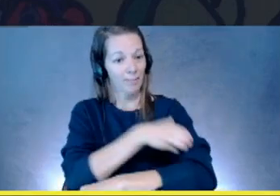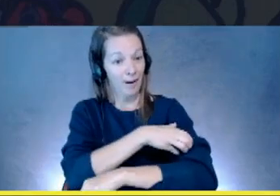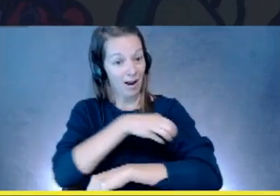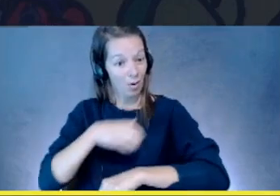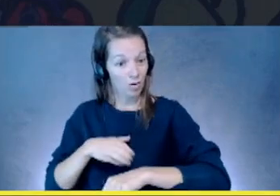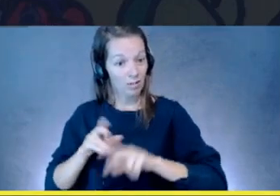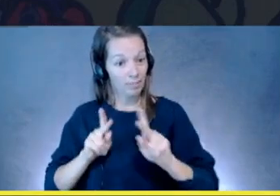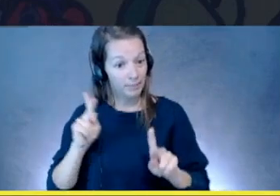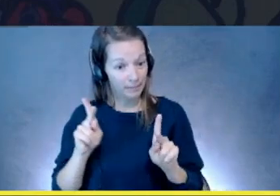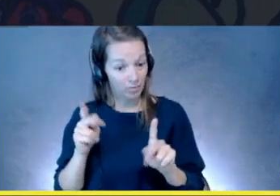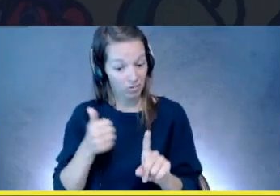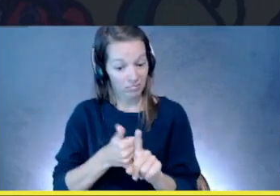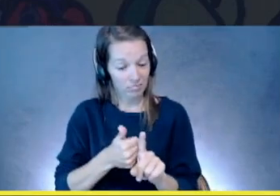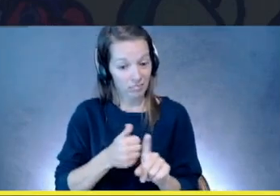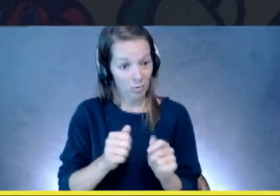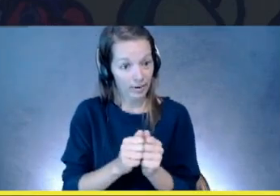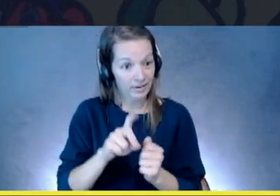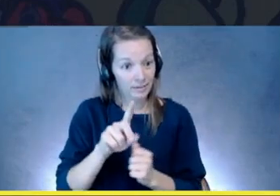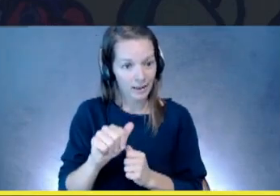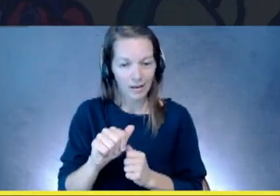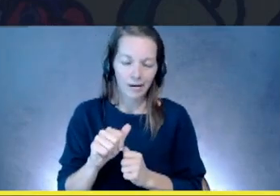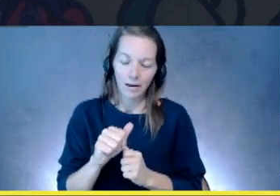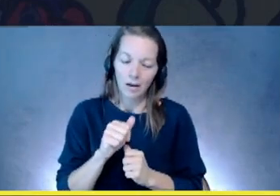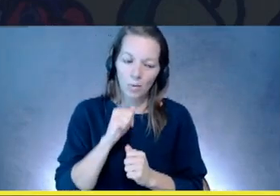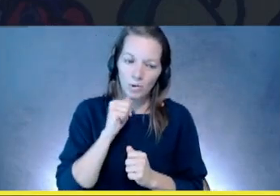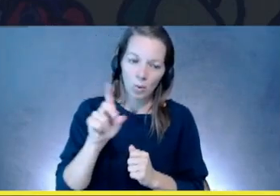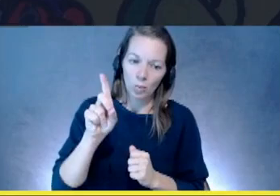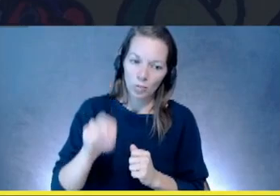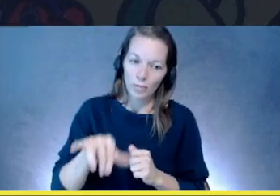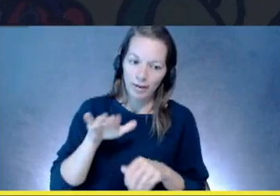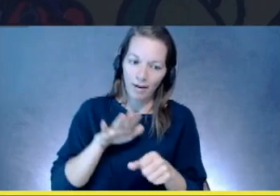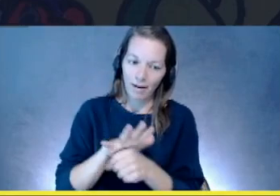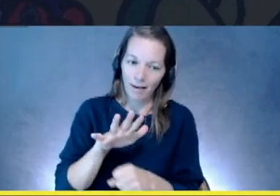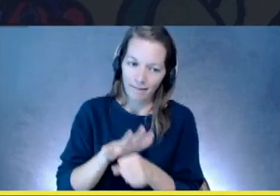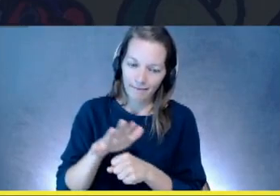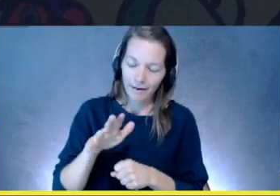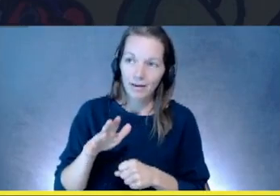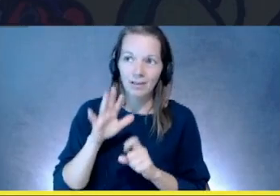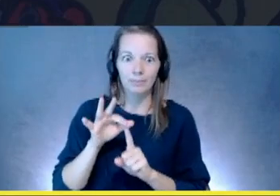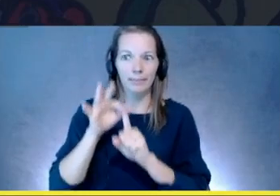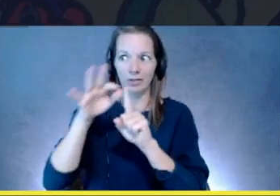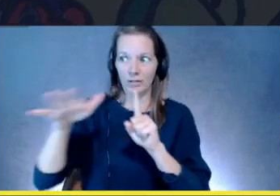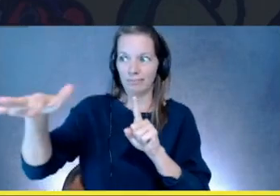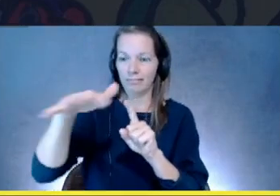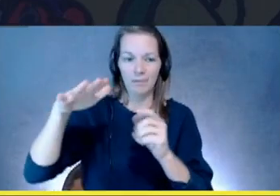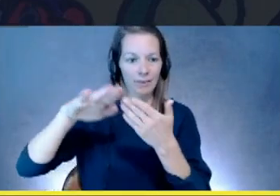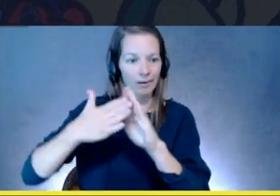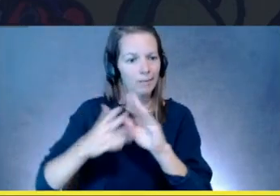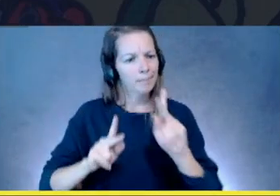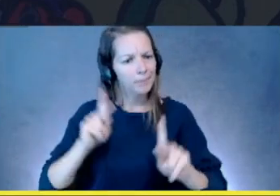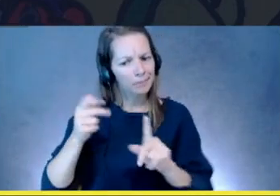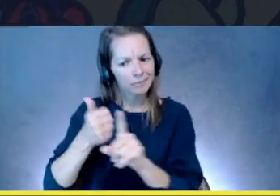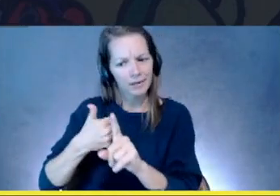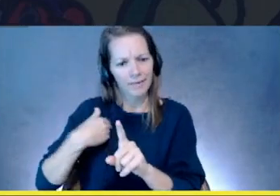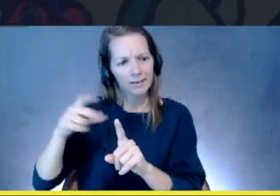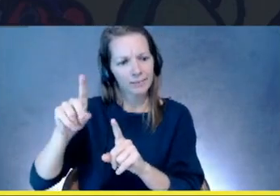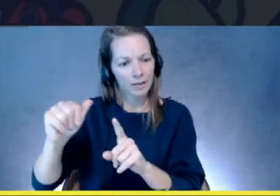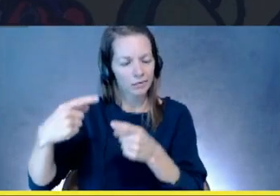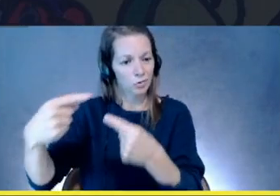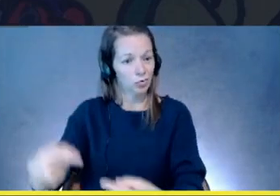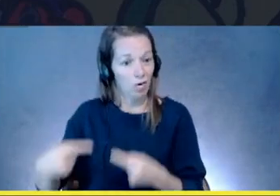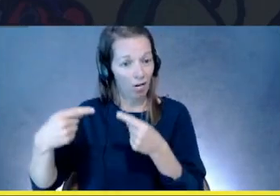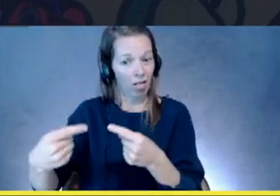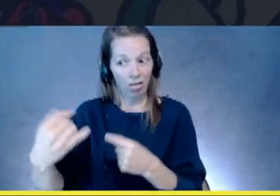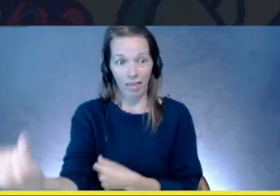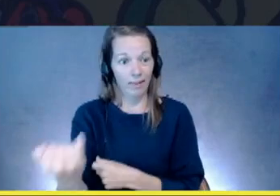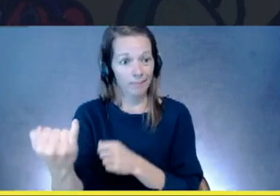think we do that enough. I think especially in the community, you know, individuals with disabilities are struggling by themselves. But if we